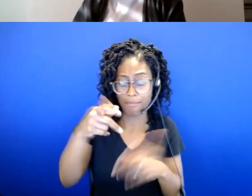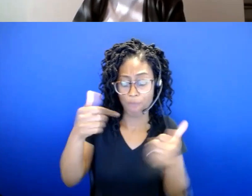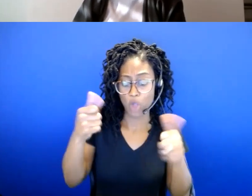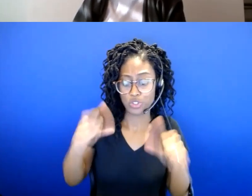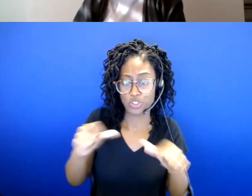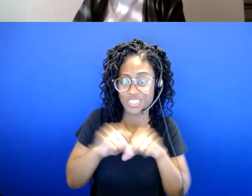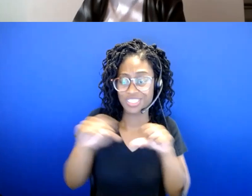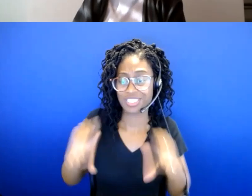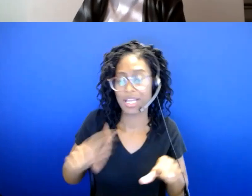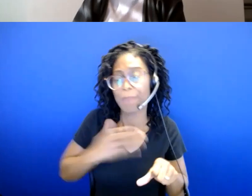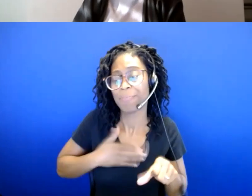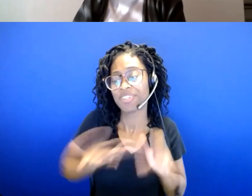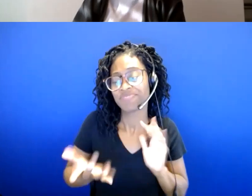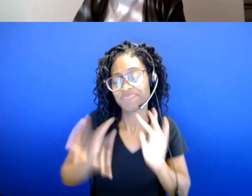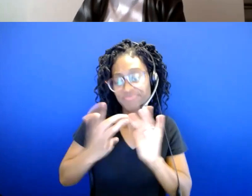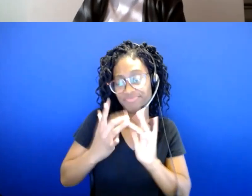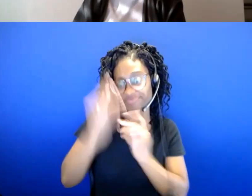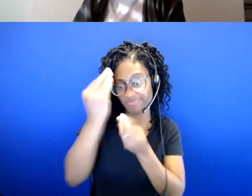helps the